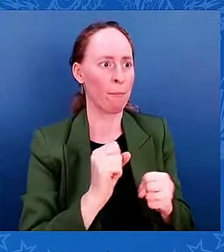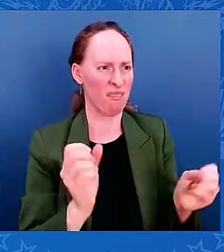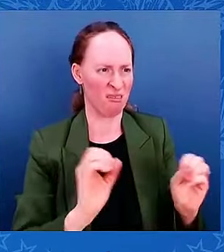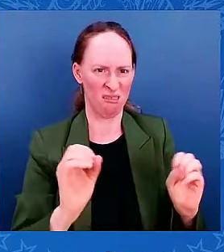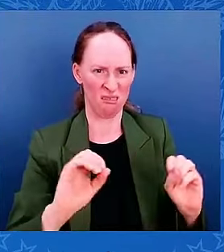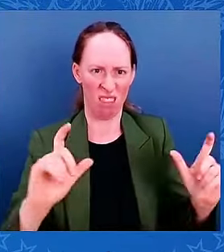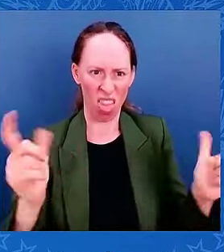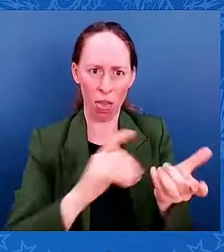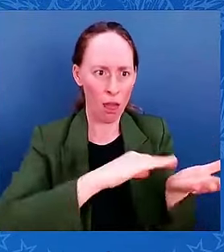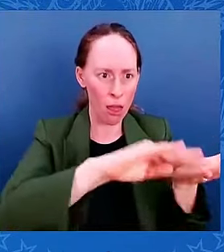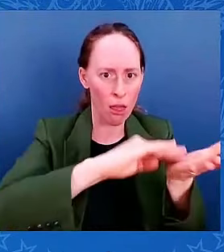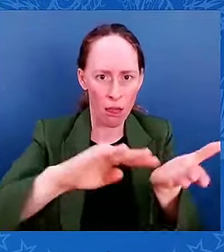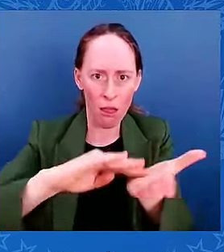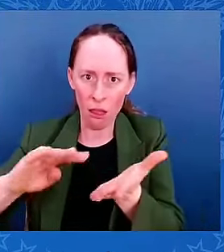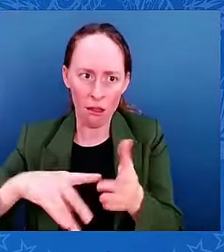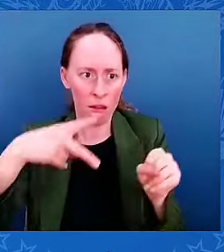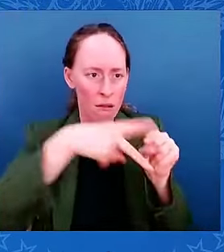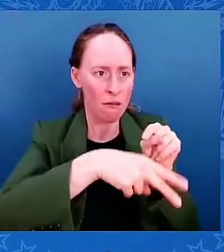the auto industry.